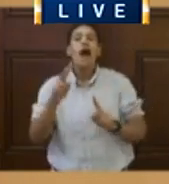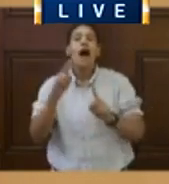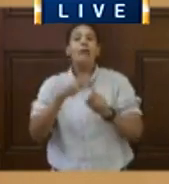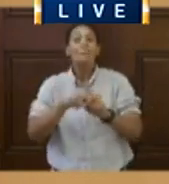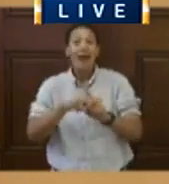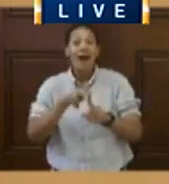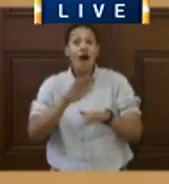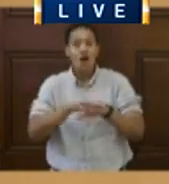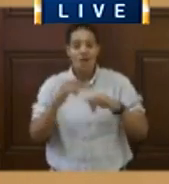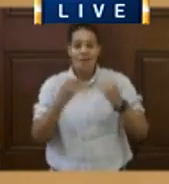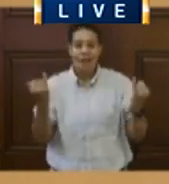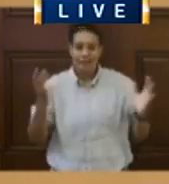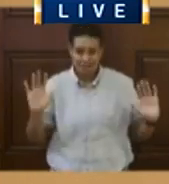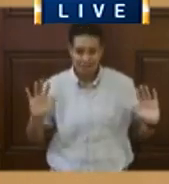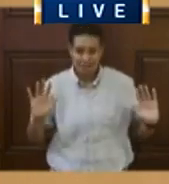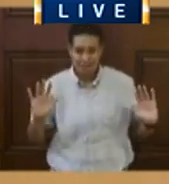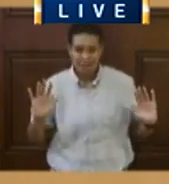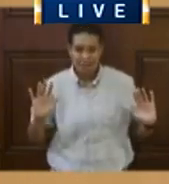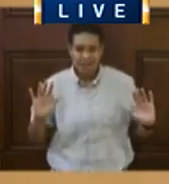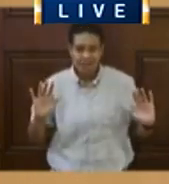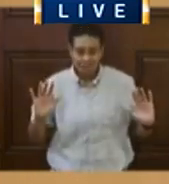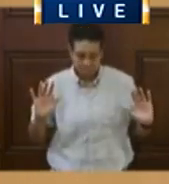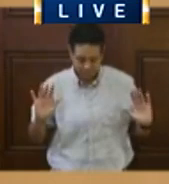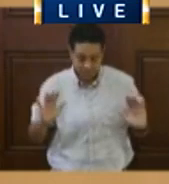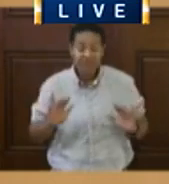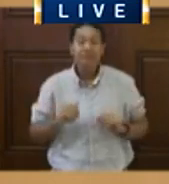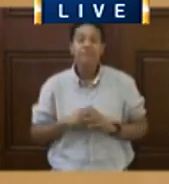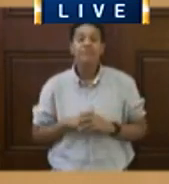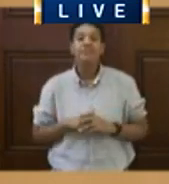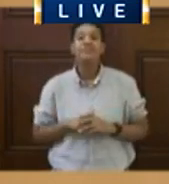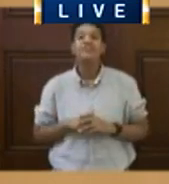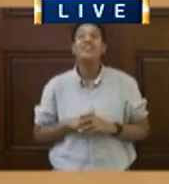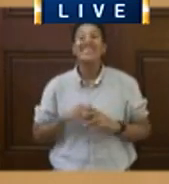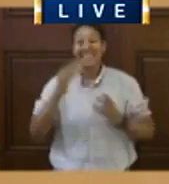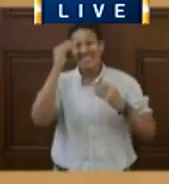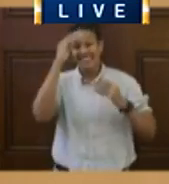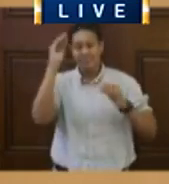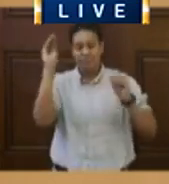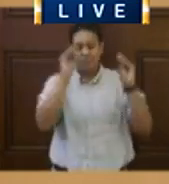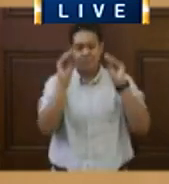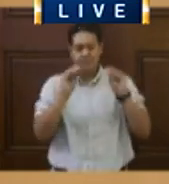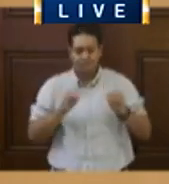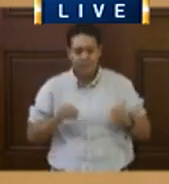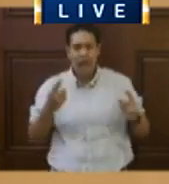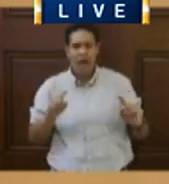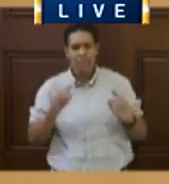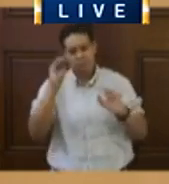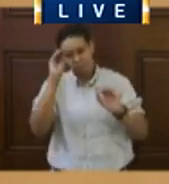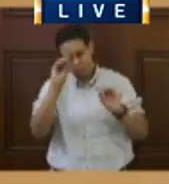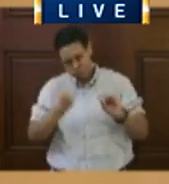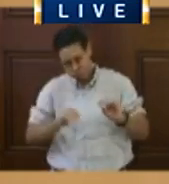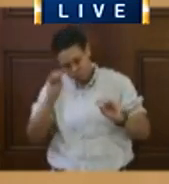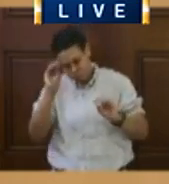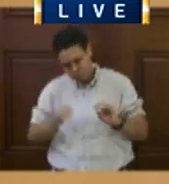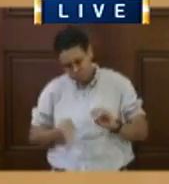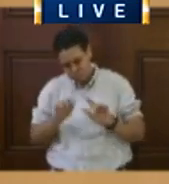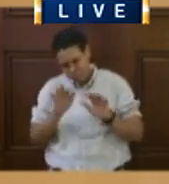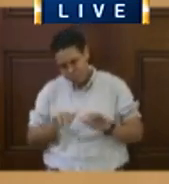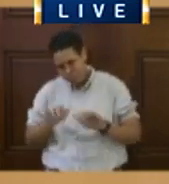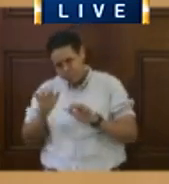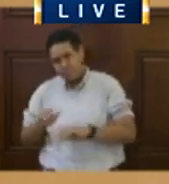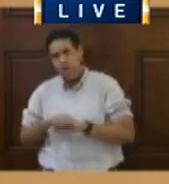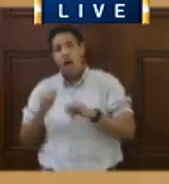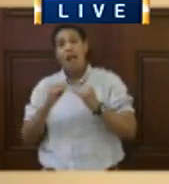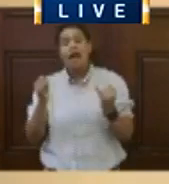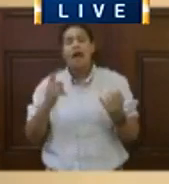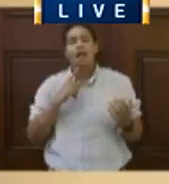online, fill in necessary information, which we will match against information that the